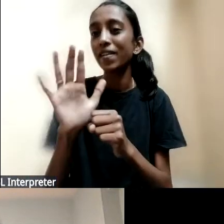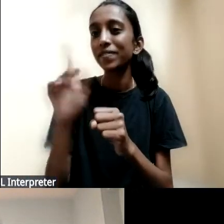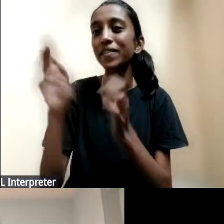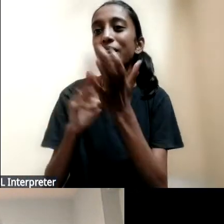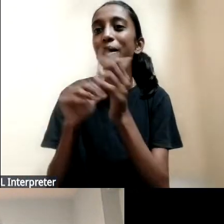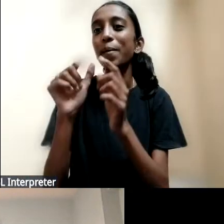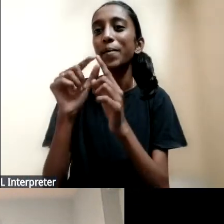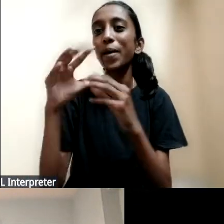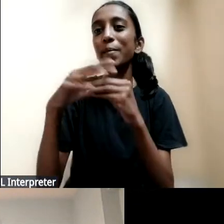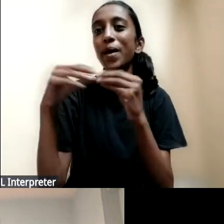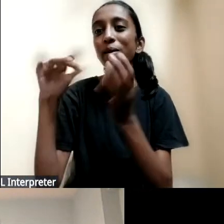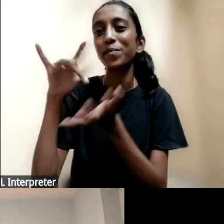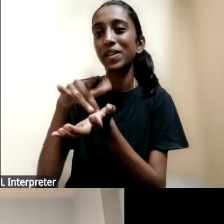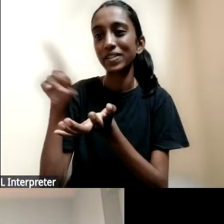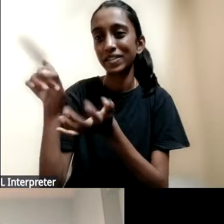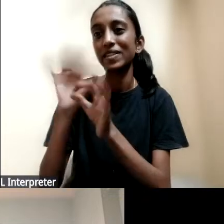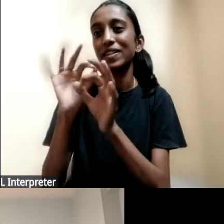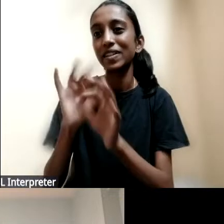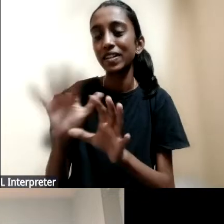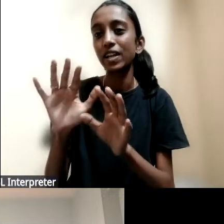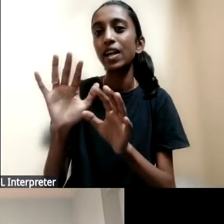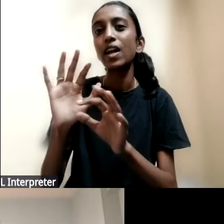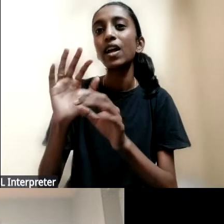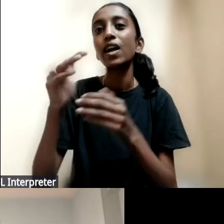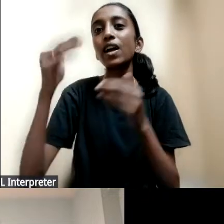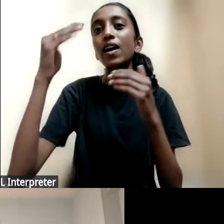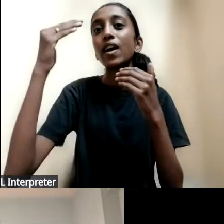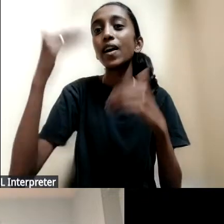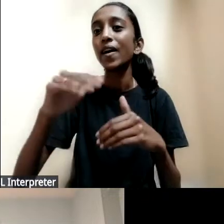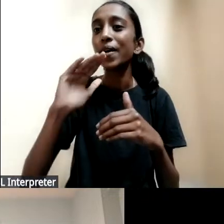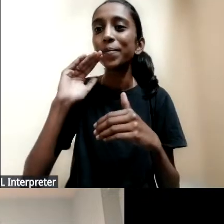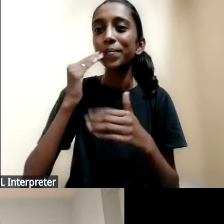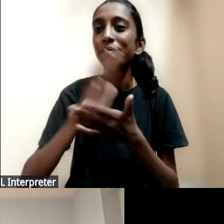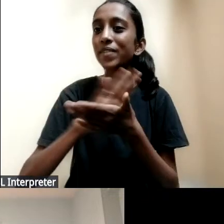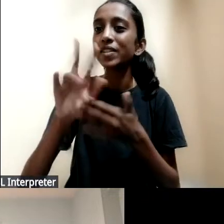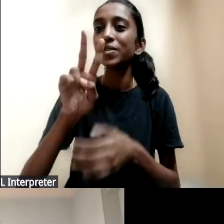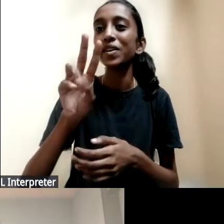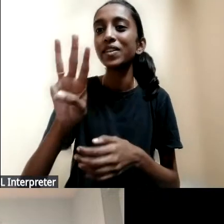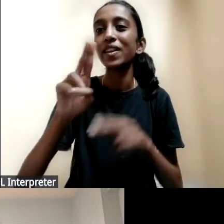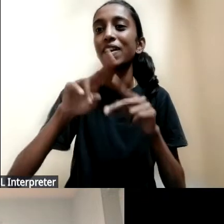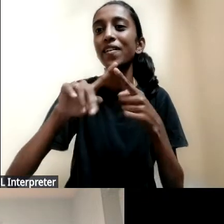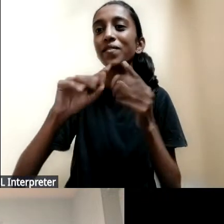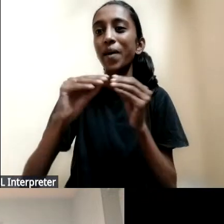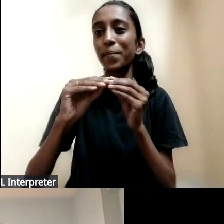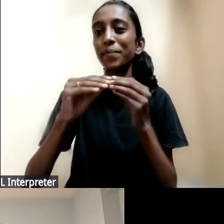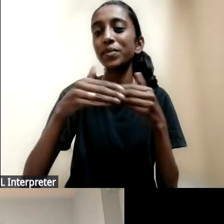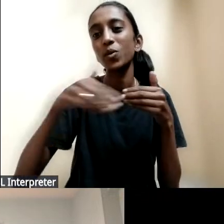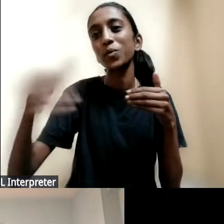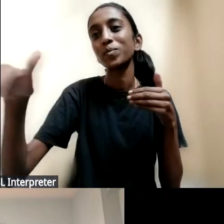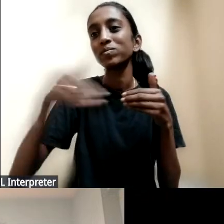Bangalore, and it is on until the 23rd of February. Thank you.